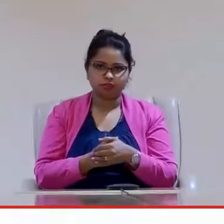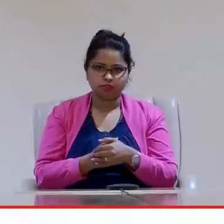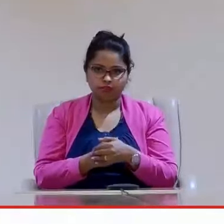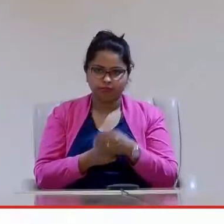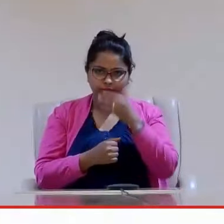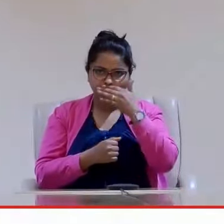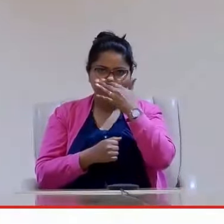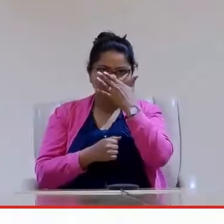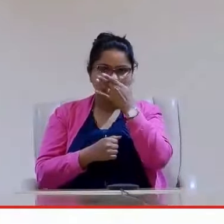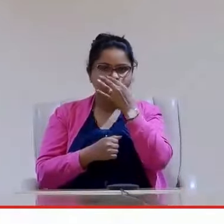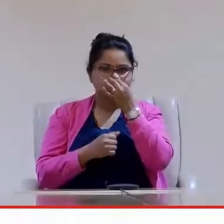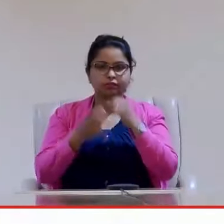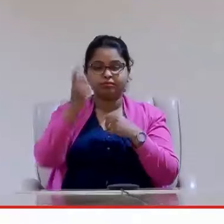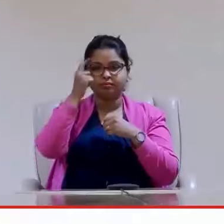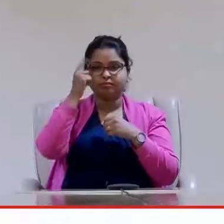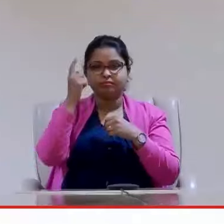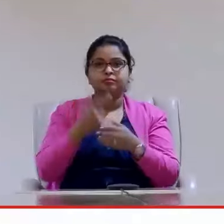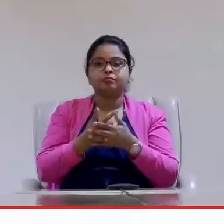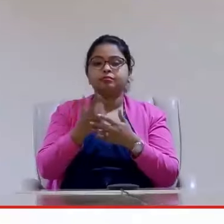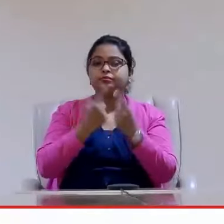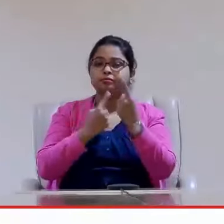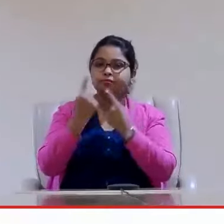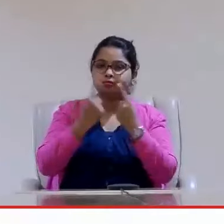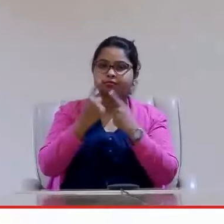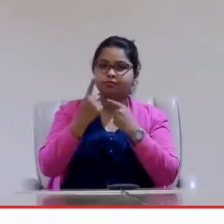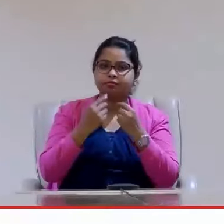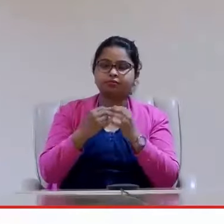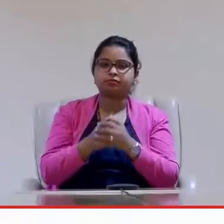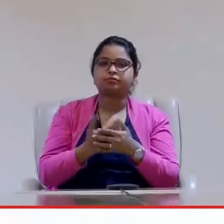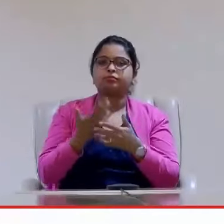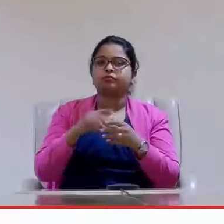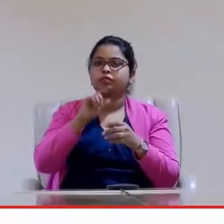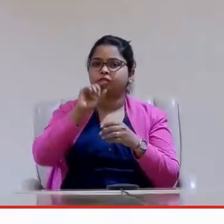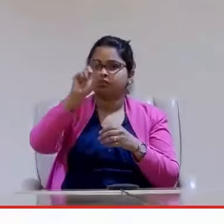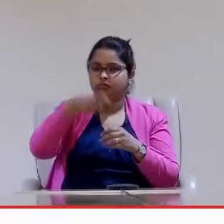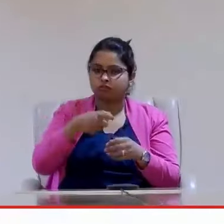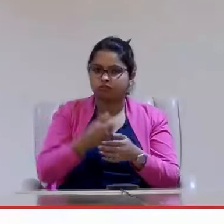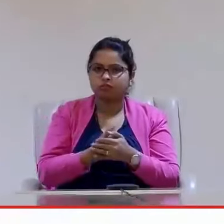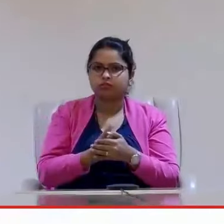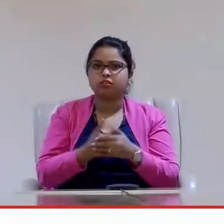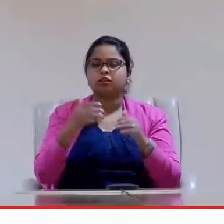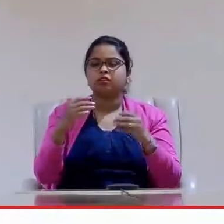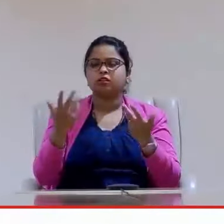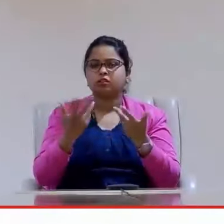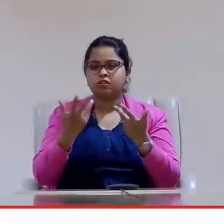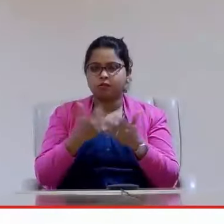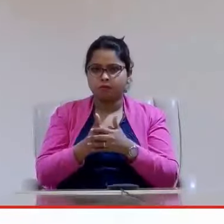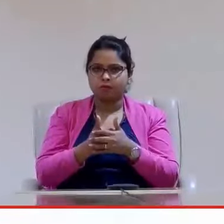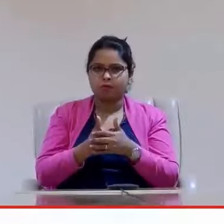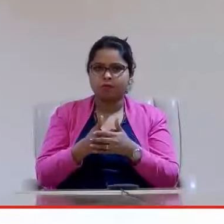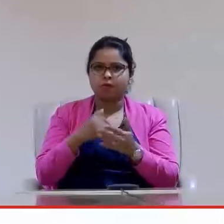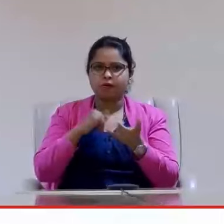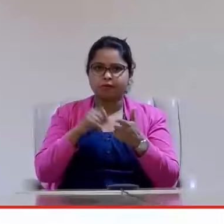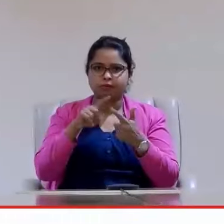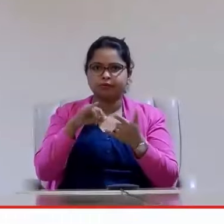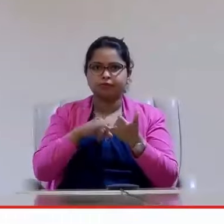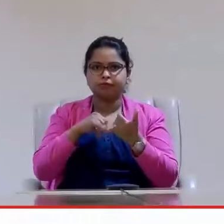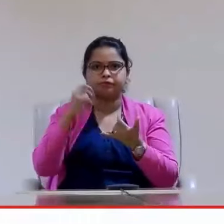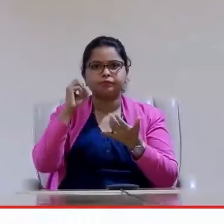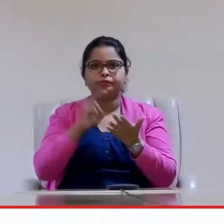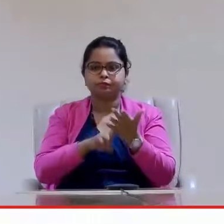biggest revelation was when we were discussing with Rahulji and I was asking him, what are the, you know, what kind of sessions can we do that will